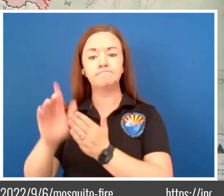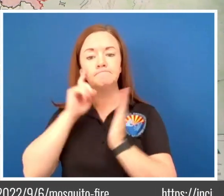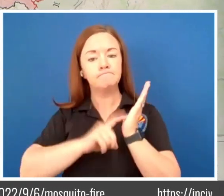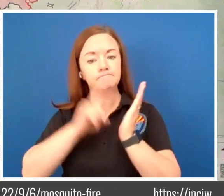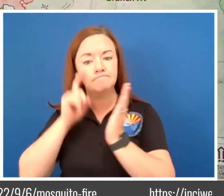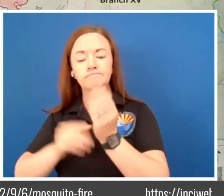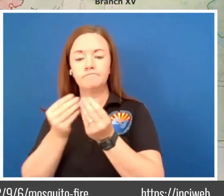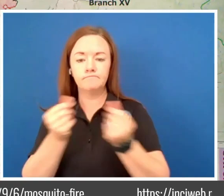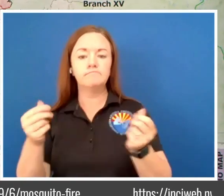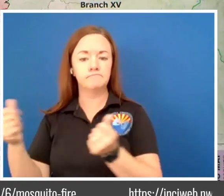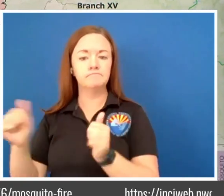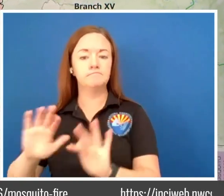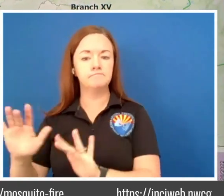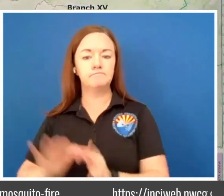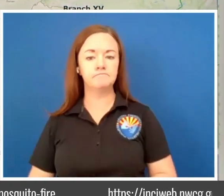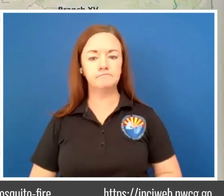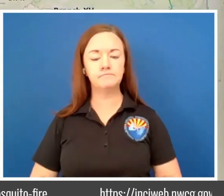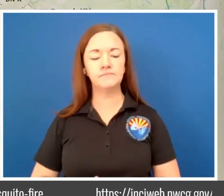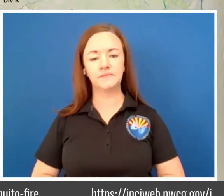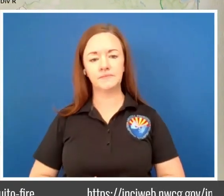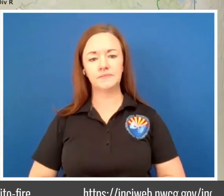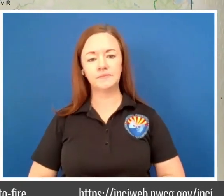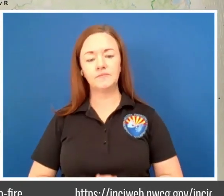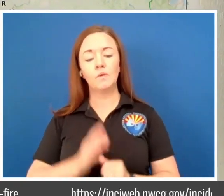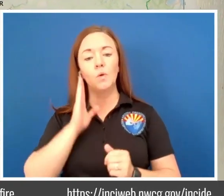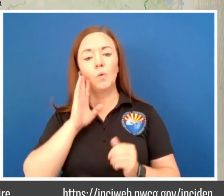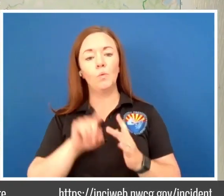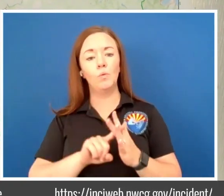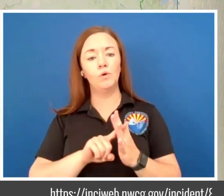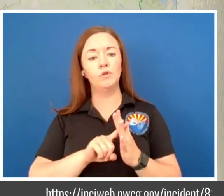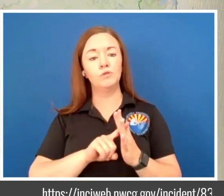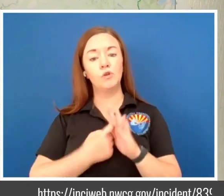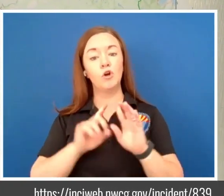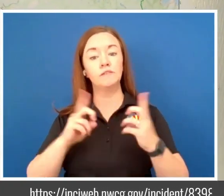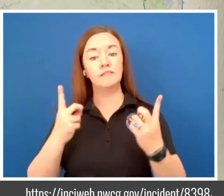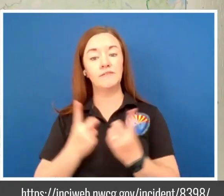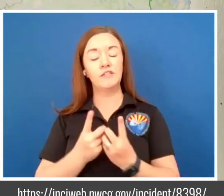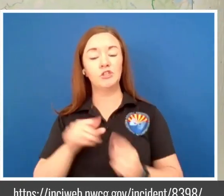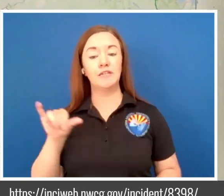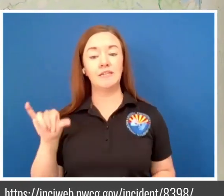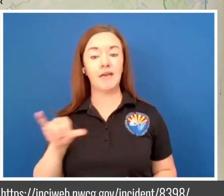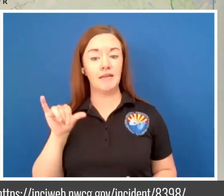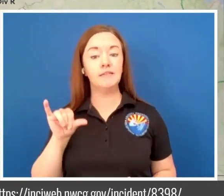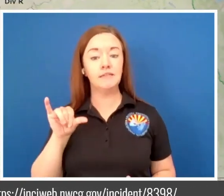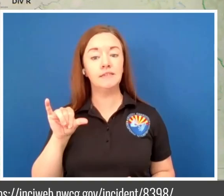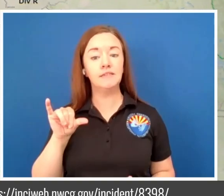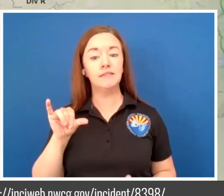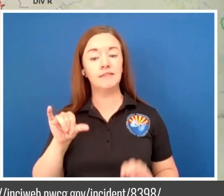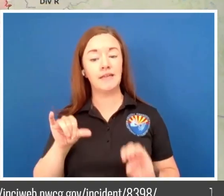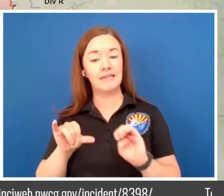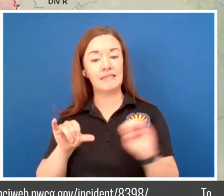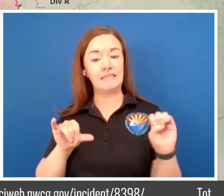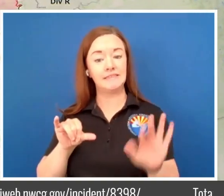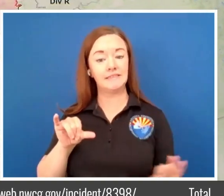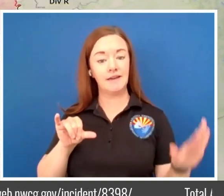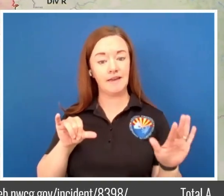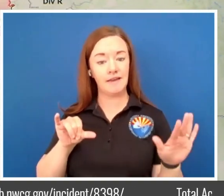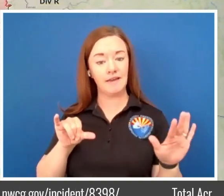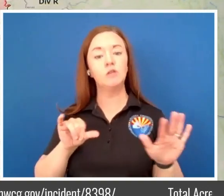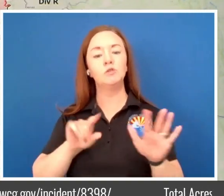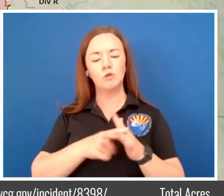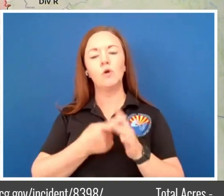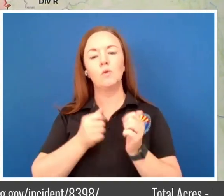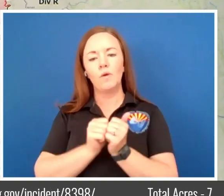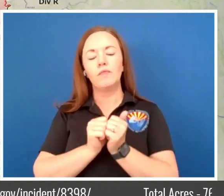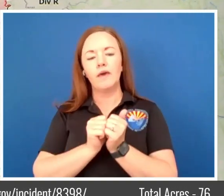What we're doing over here, I'm going to start again on this side over here in Division Yankee area with our suppression repair groups that are